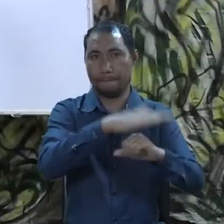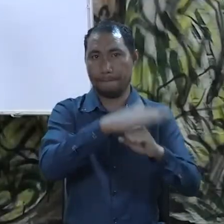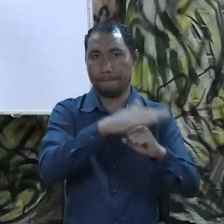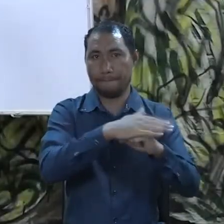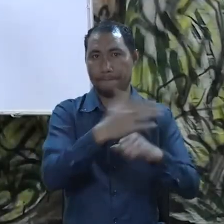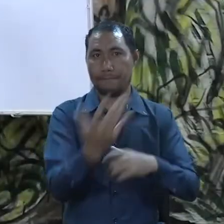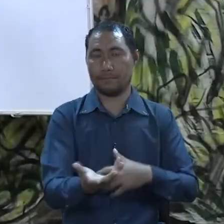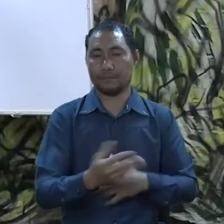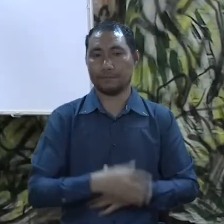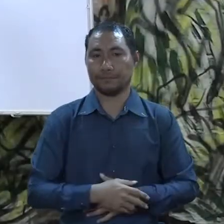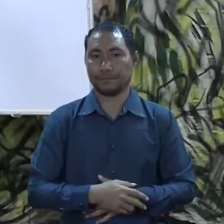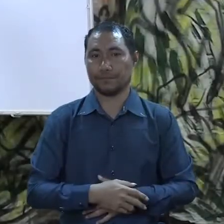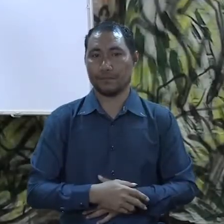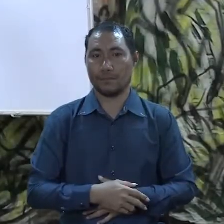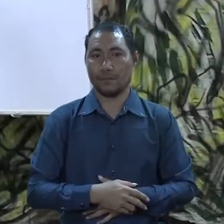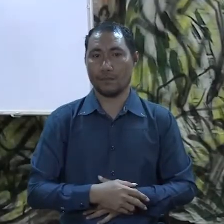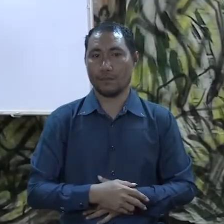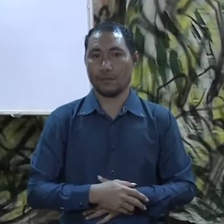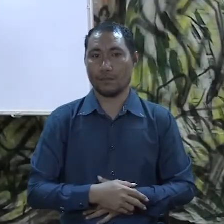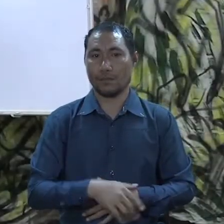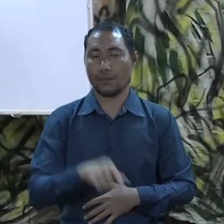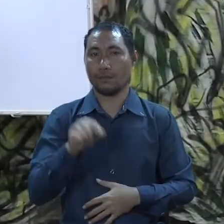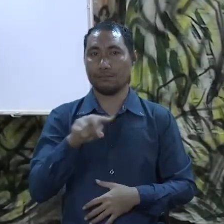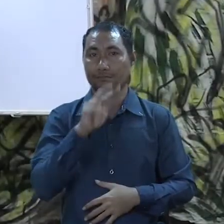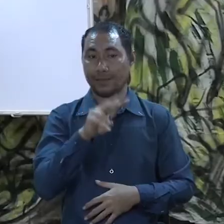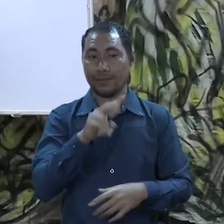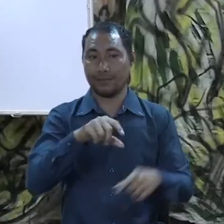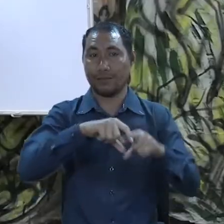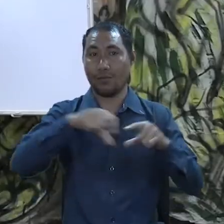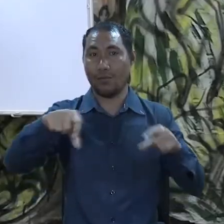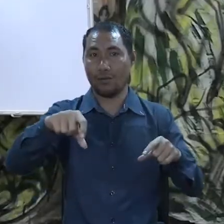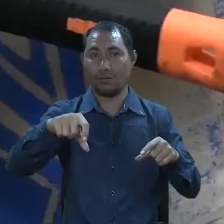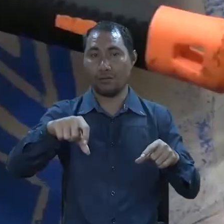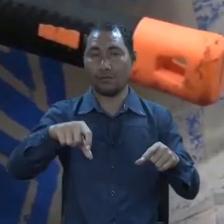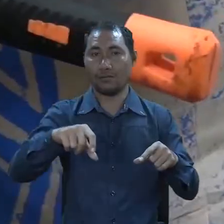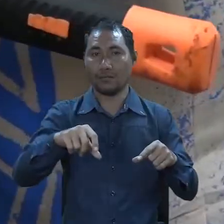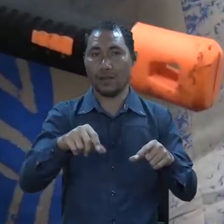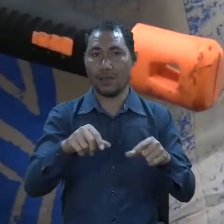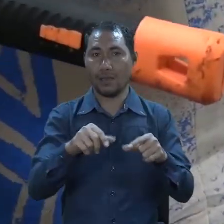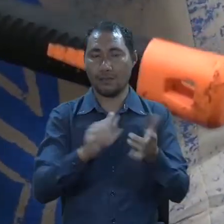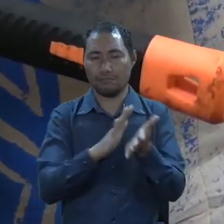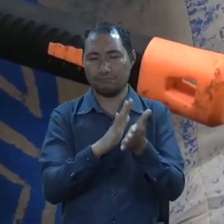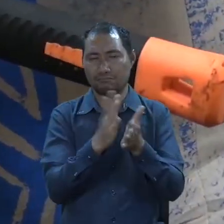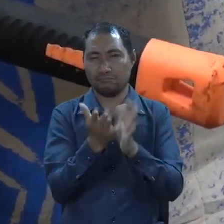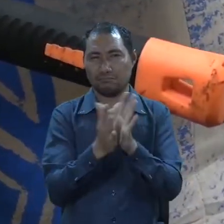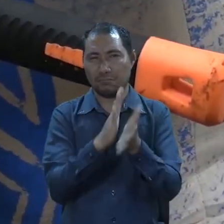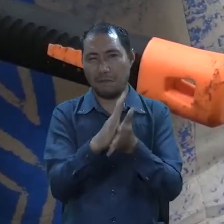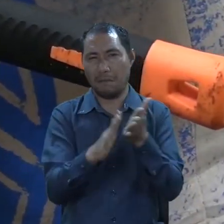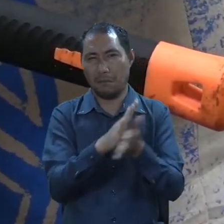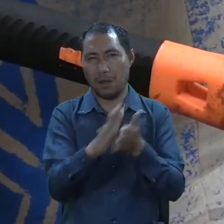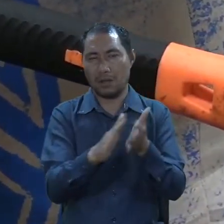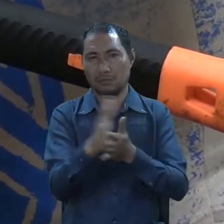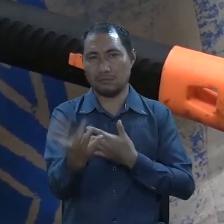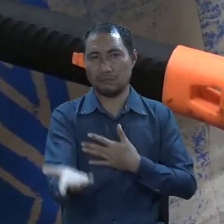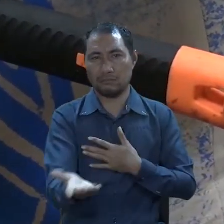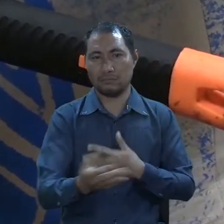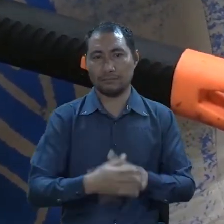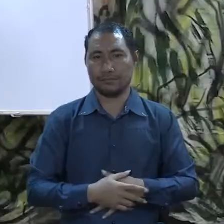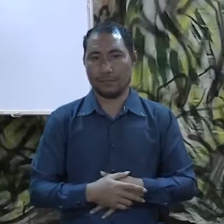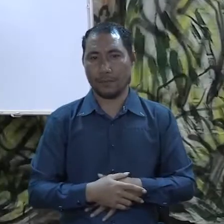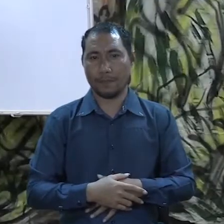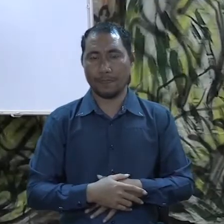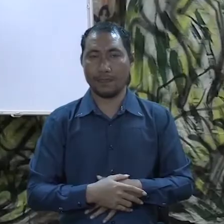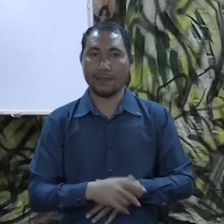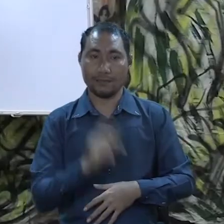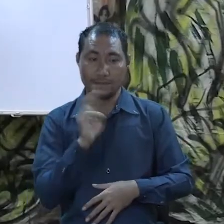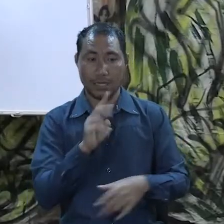long. It also has a rubber part to make sure that you can grip on without letting it